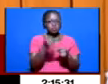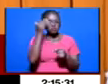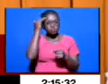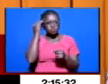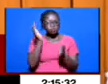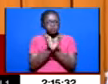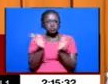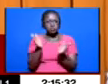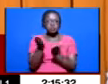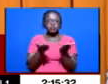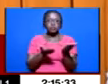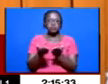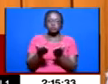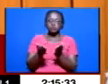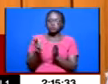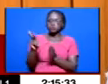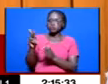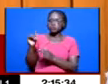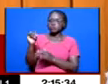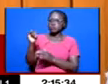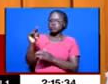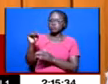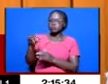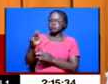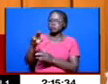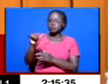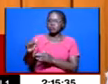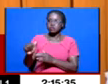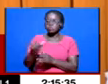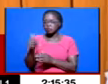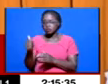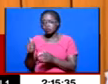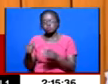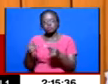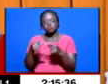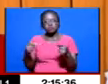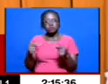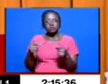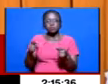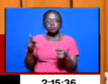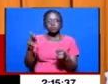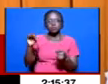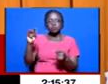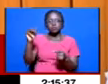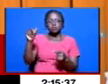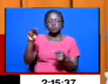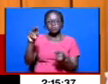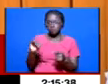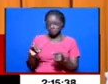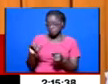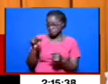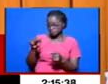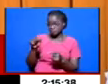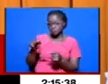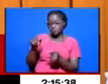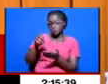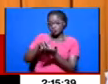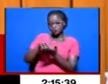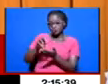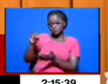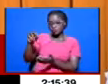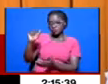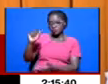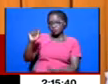Service, Joseph Kinyua, and others versus Martin Kimani and others. In that case, Justice